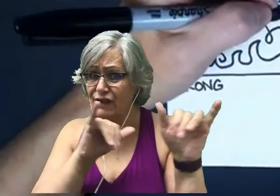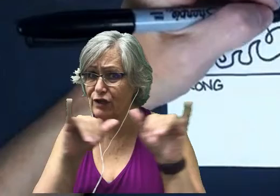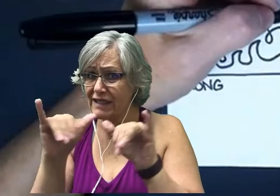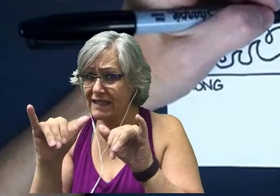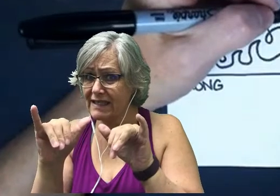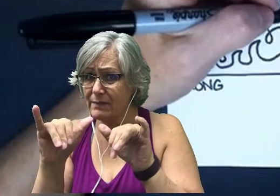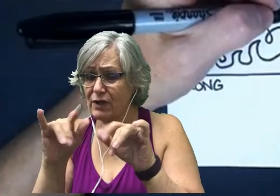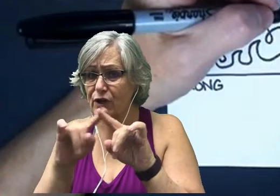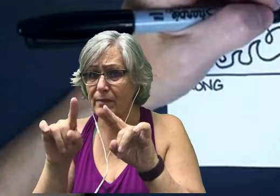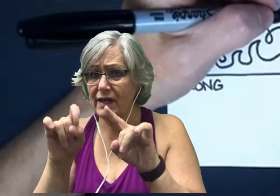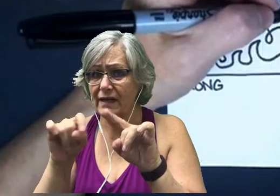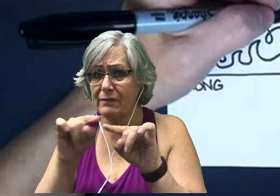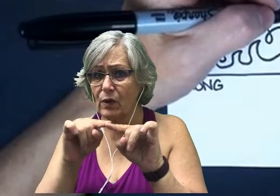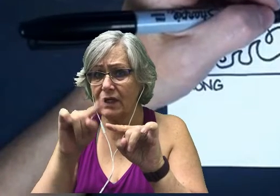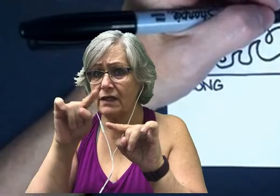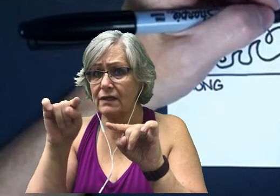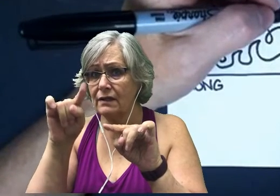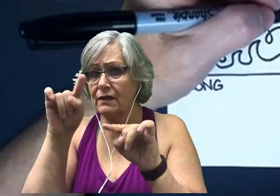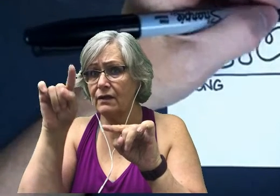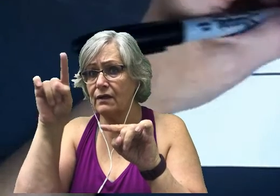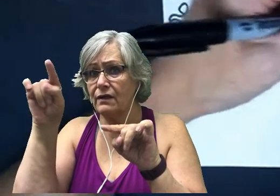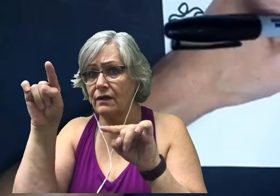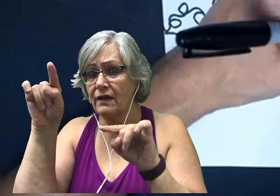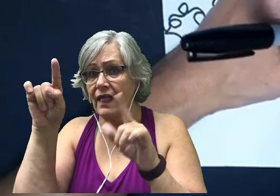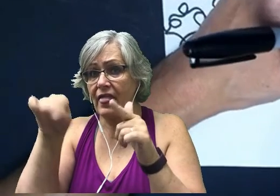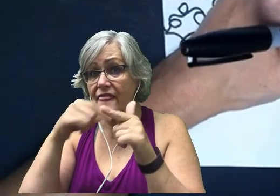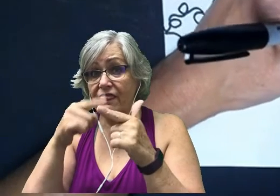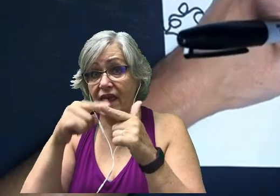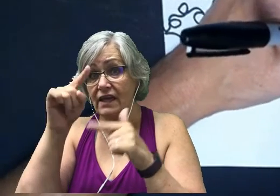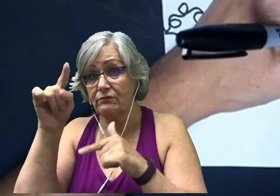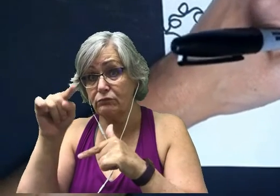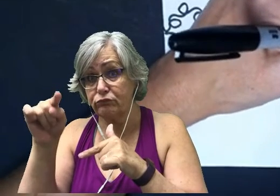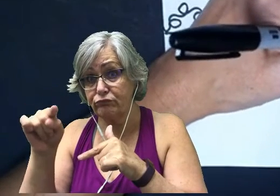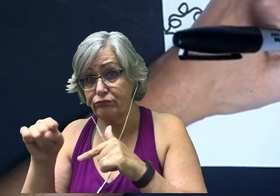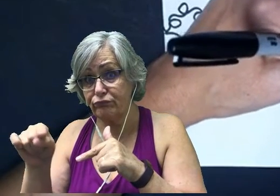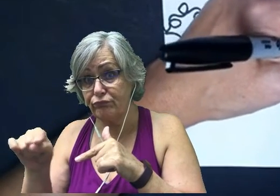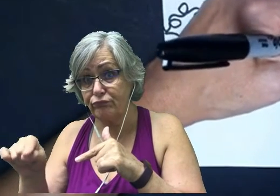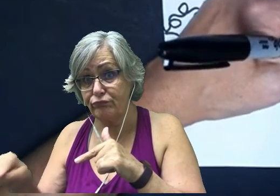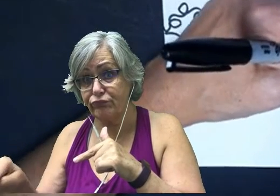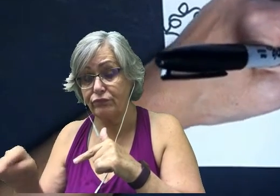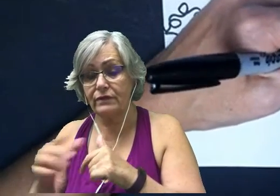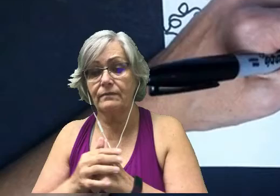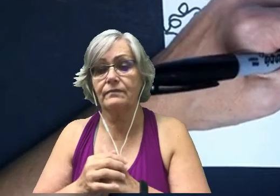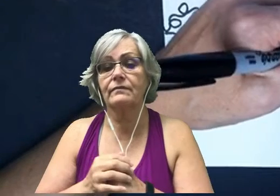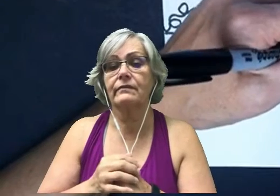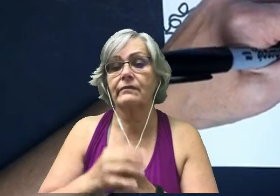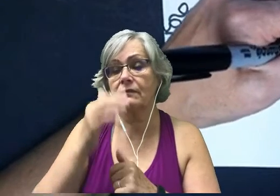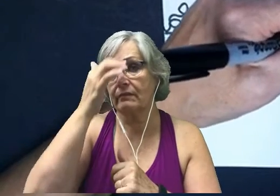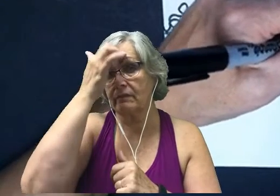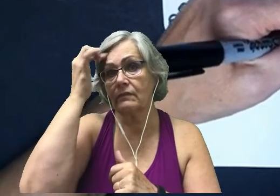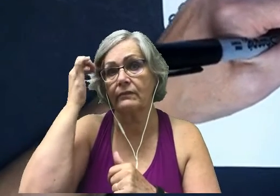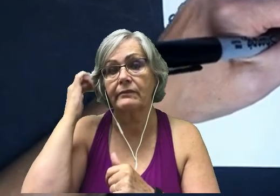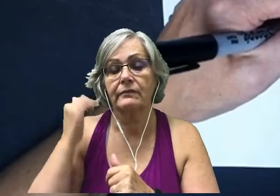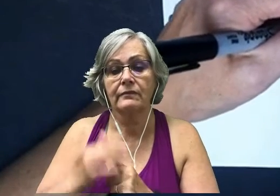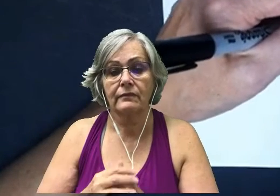You can see it's very similar to the castle line, but I'm going up steps. So I go over, down, down,